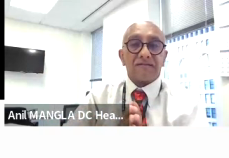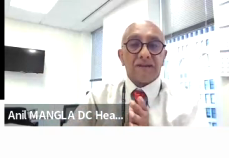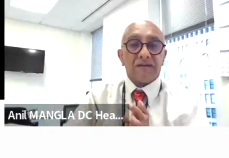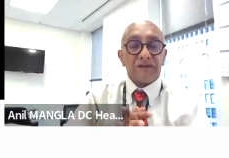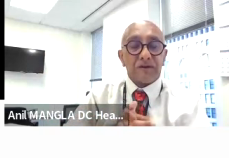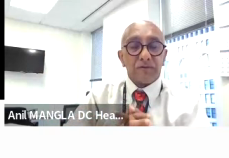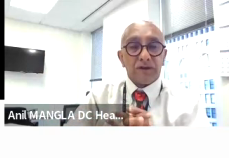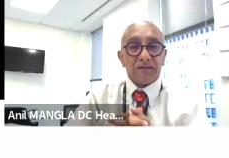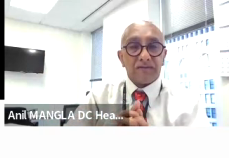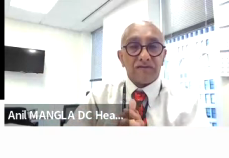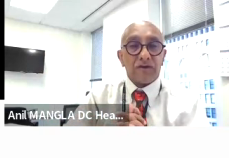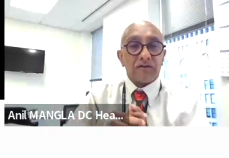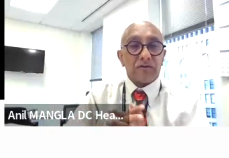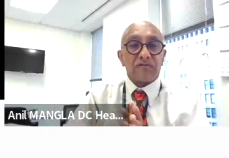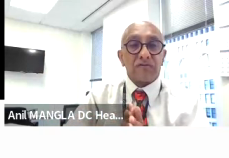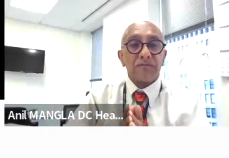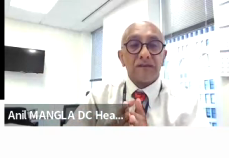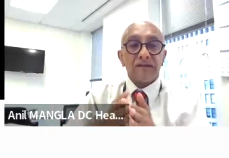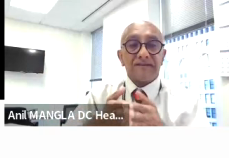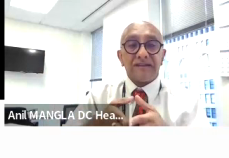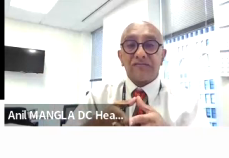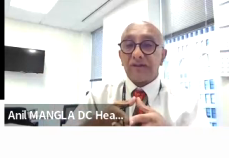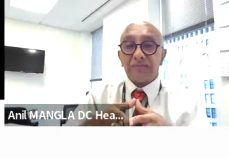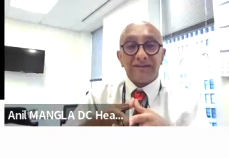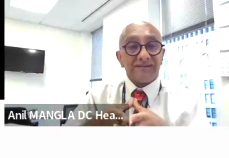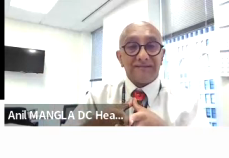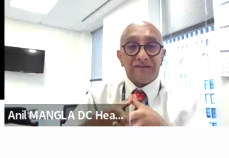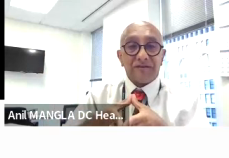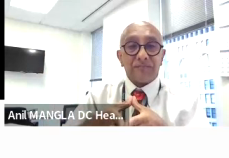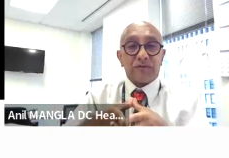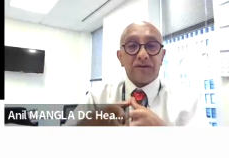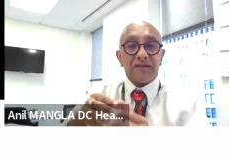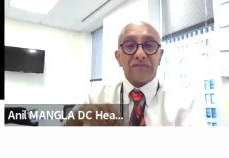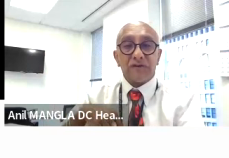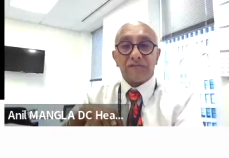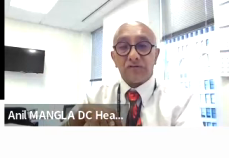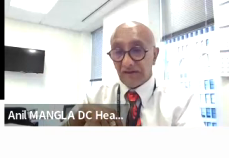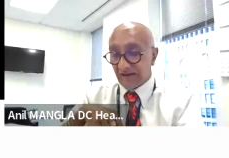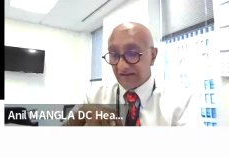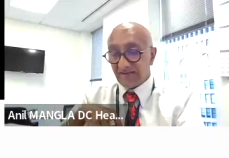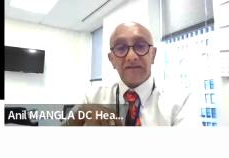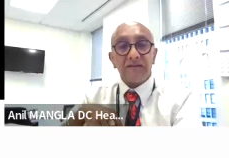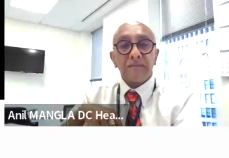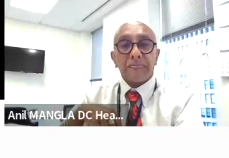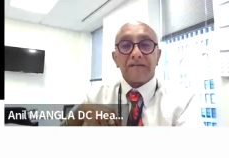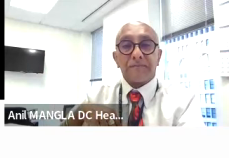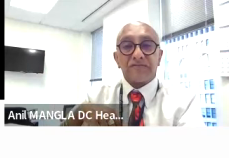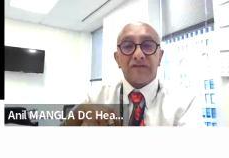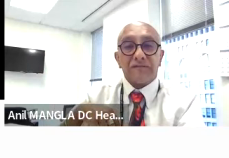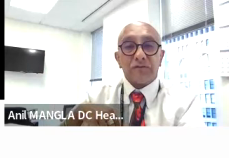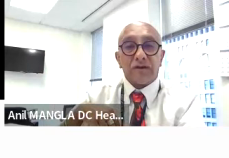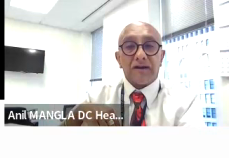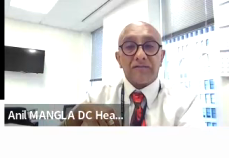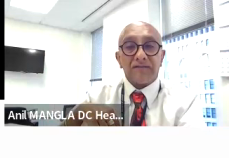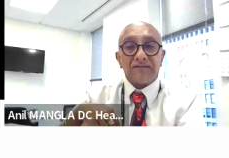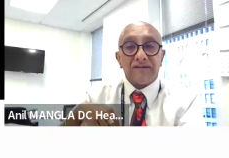anybody else, that you are close to. Seeking treatment is very important if you have COVID-19,